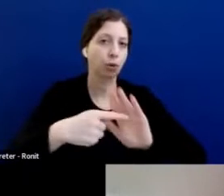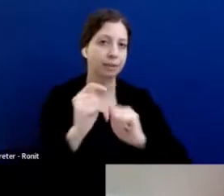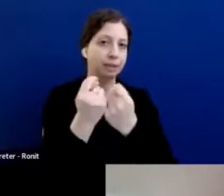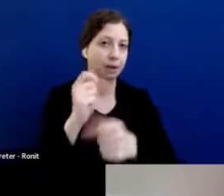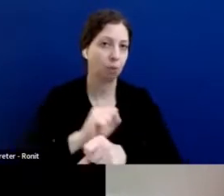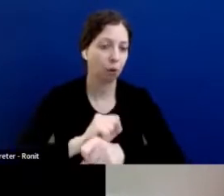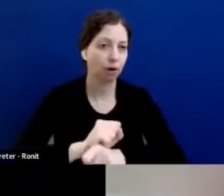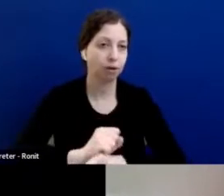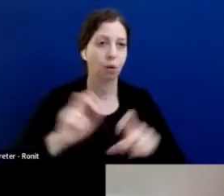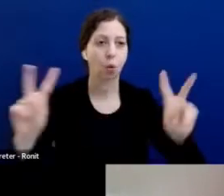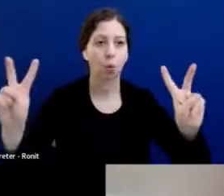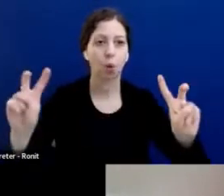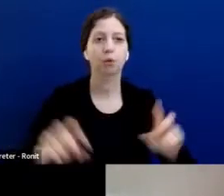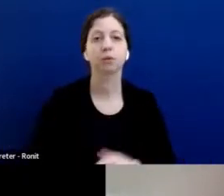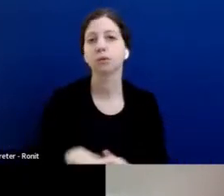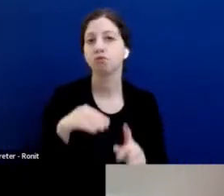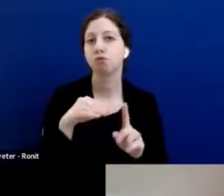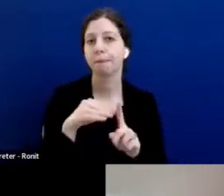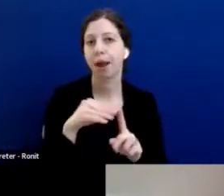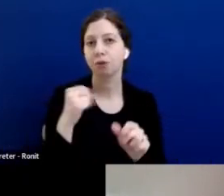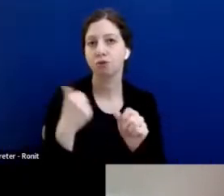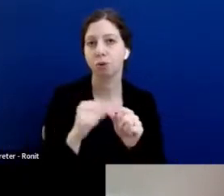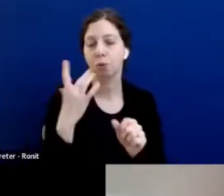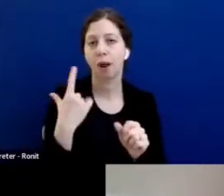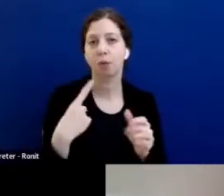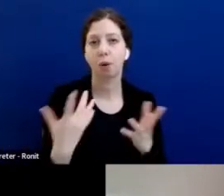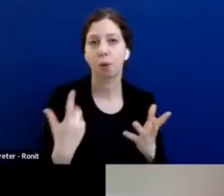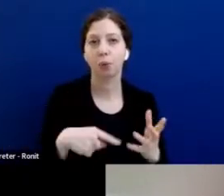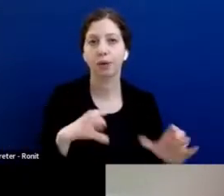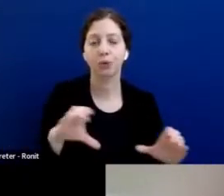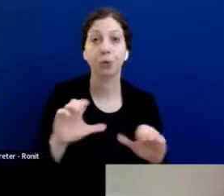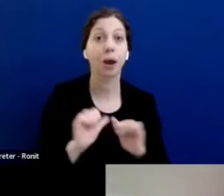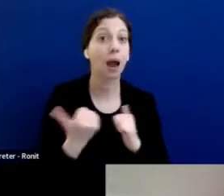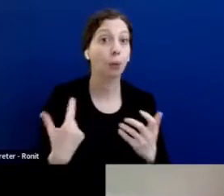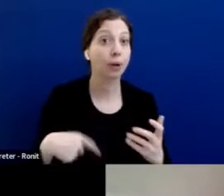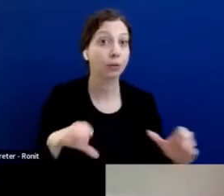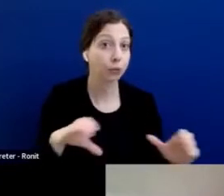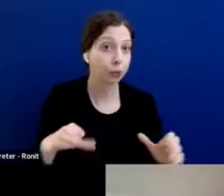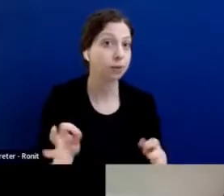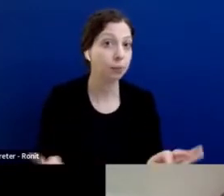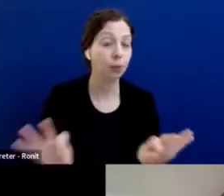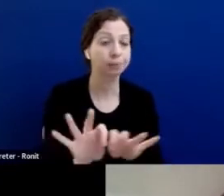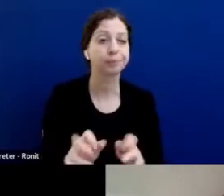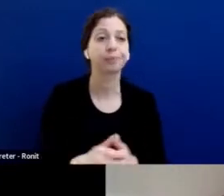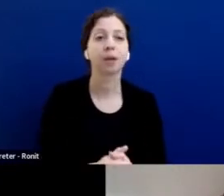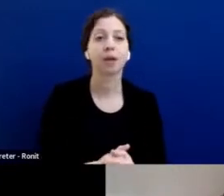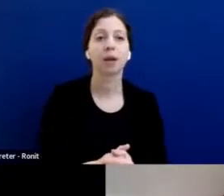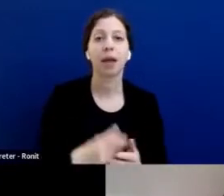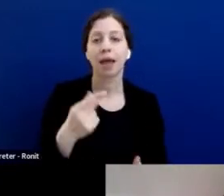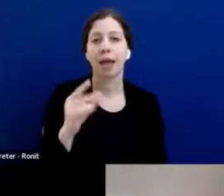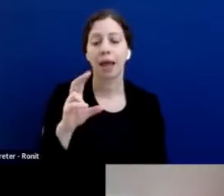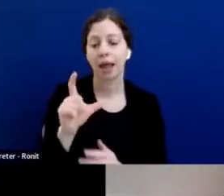And this quote, a reminder of why what we do and how we do it is important. Helen Keller